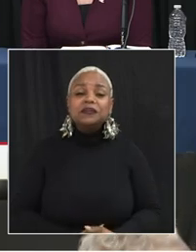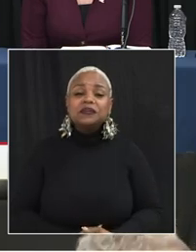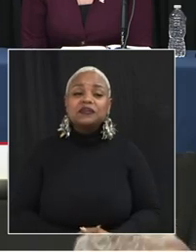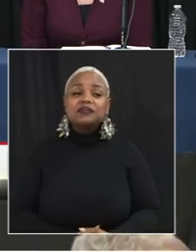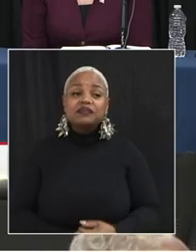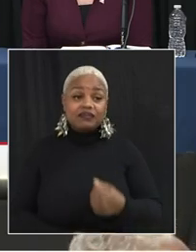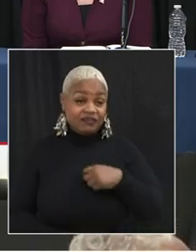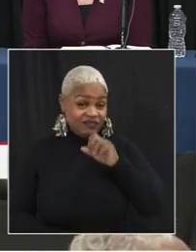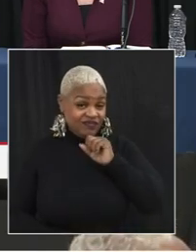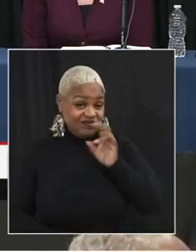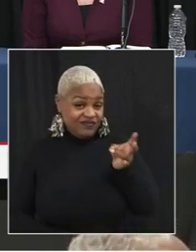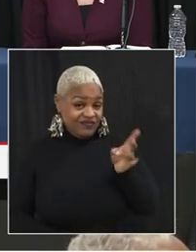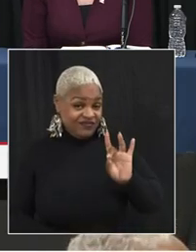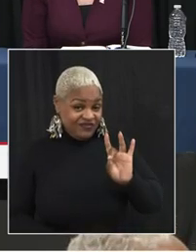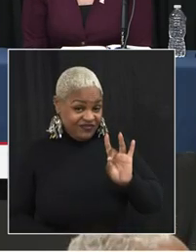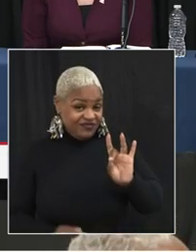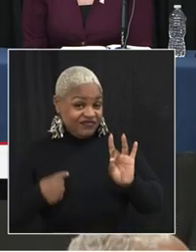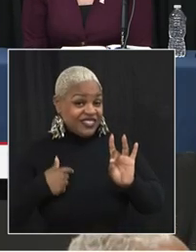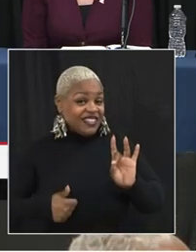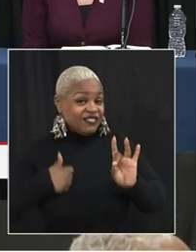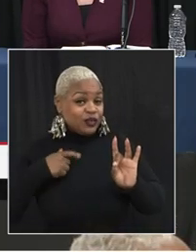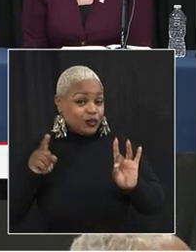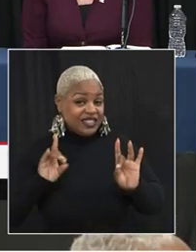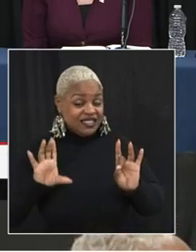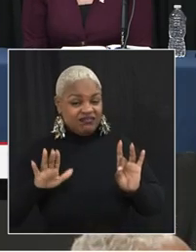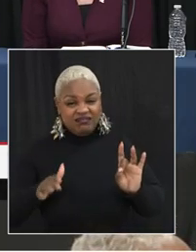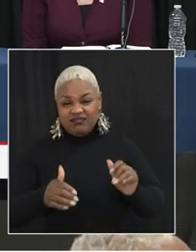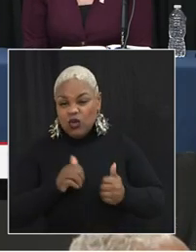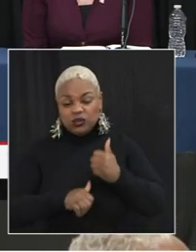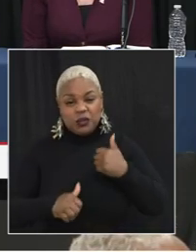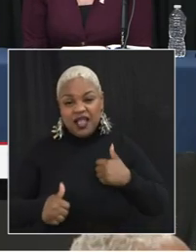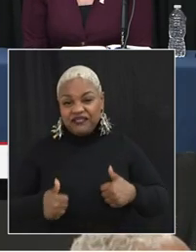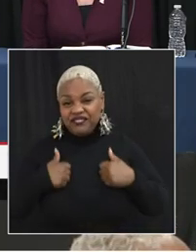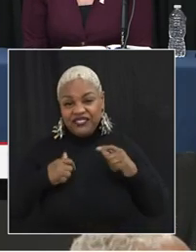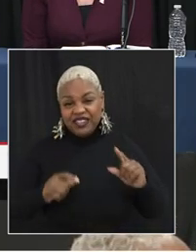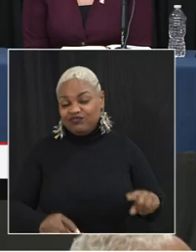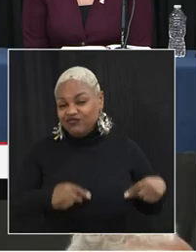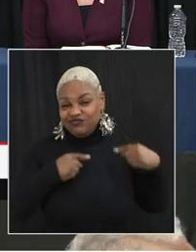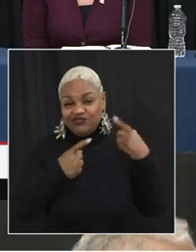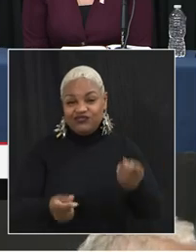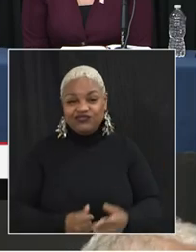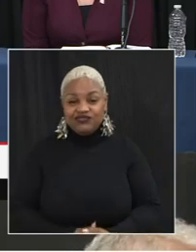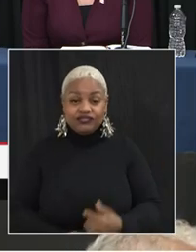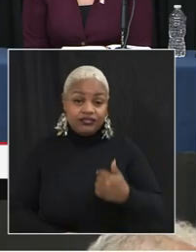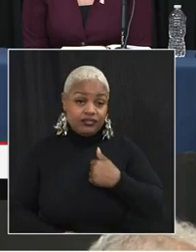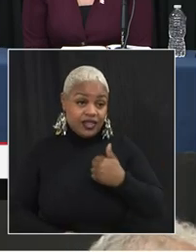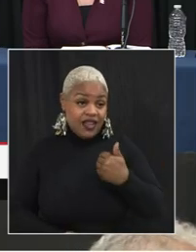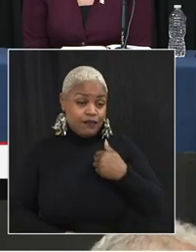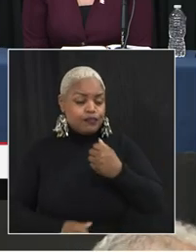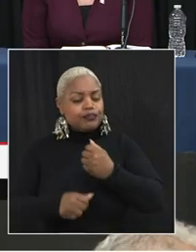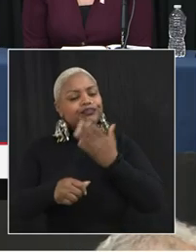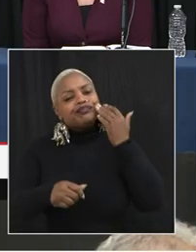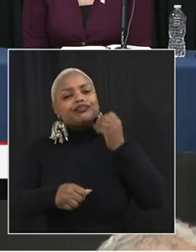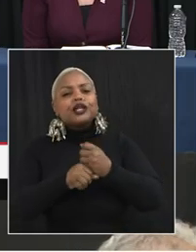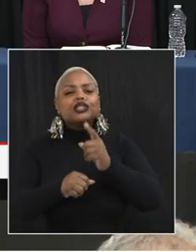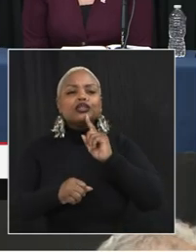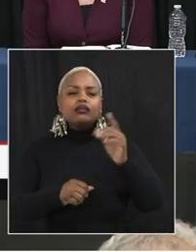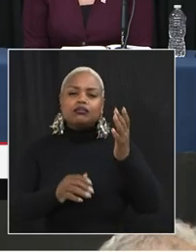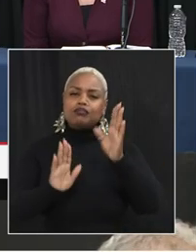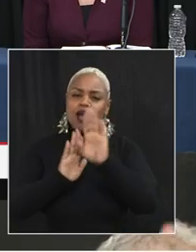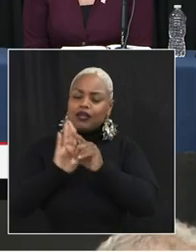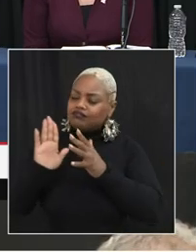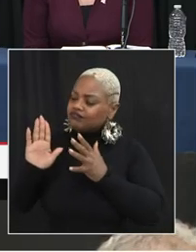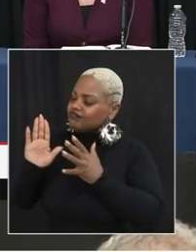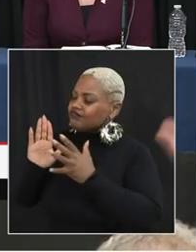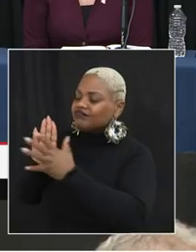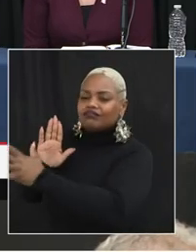in D.C. for most of my life, and I'm just interested in seeing something beautiful out there and uplifting.